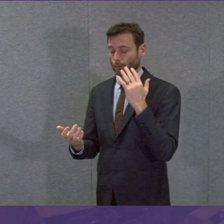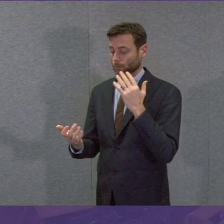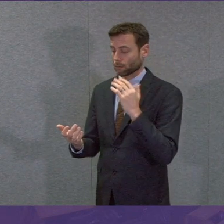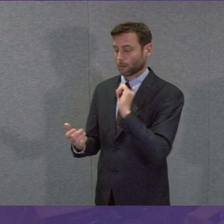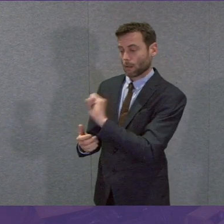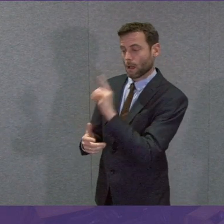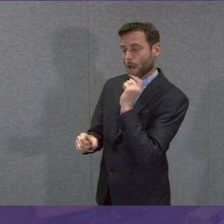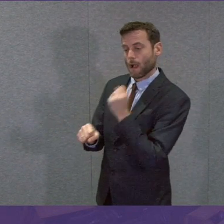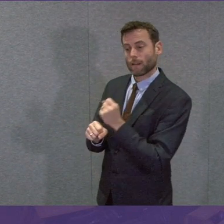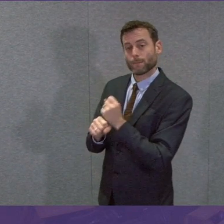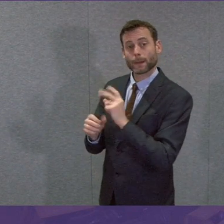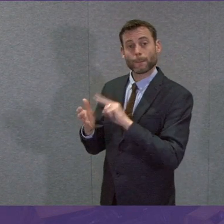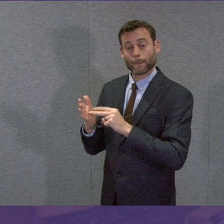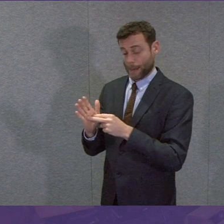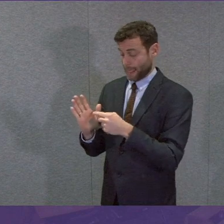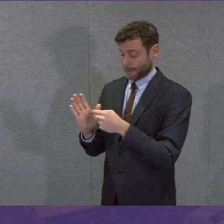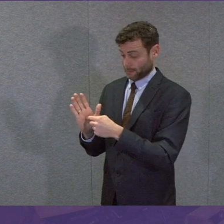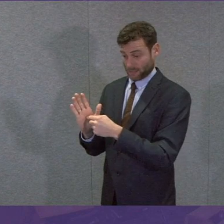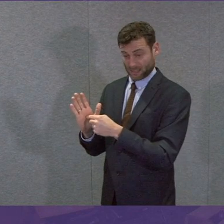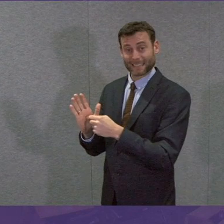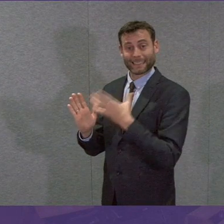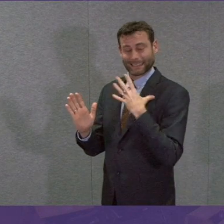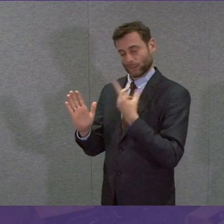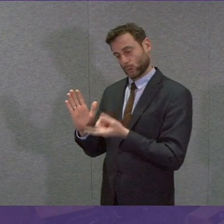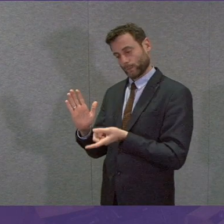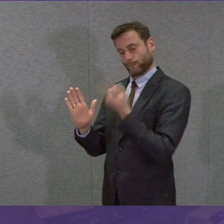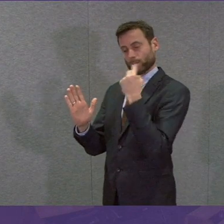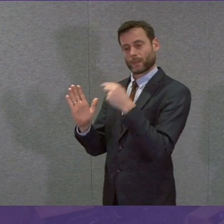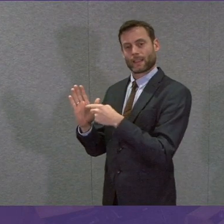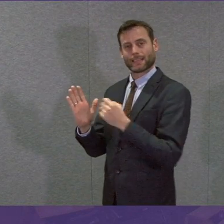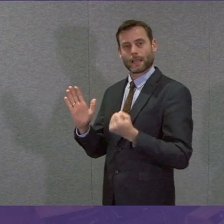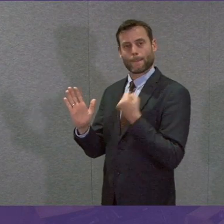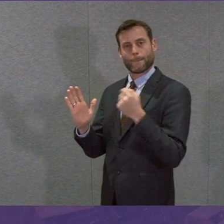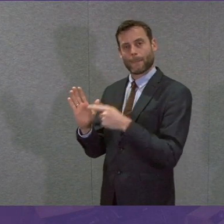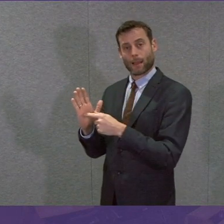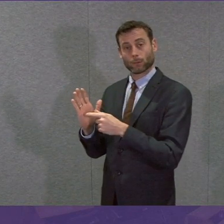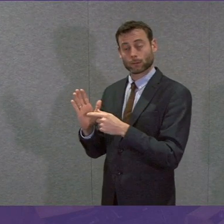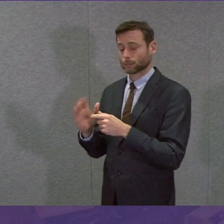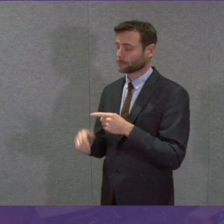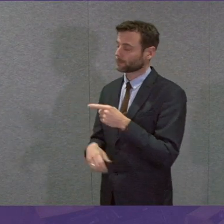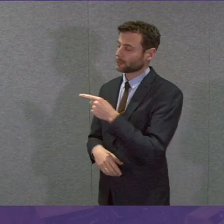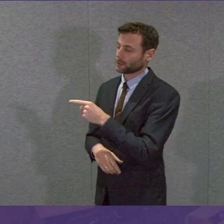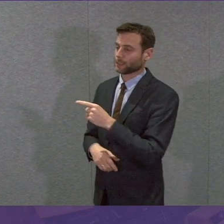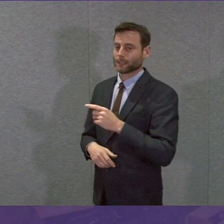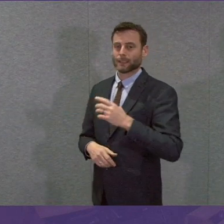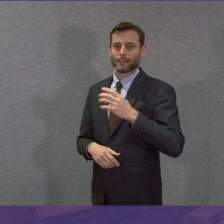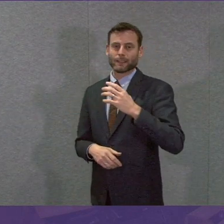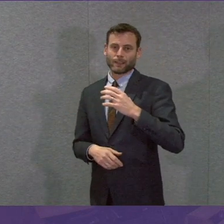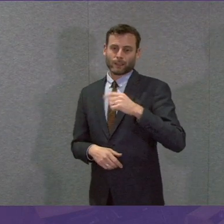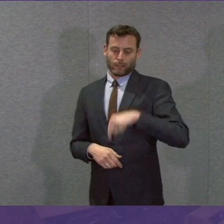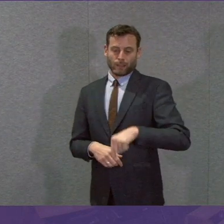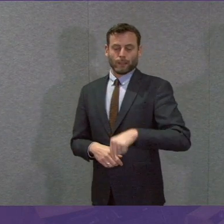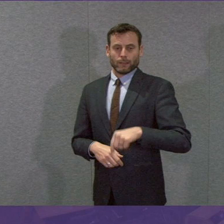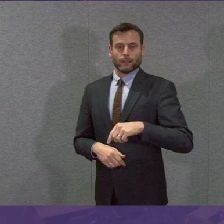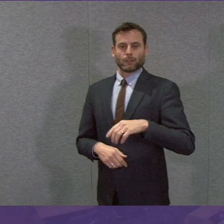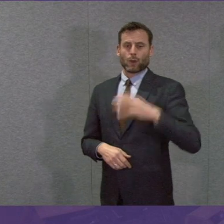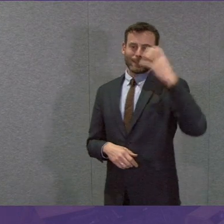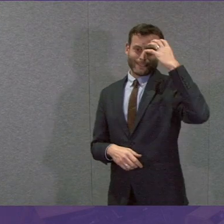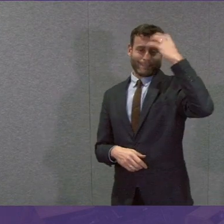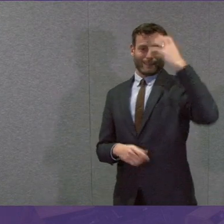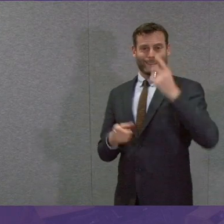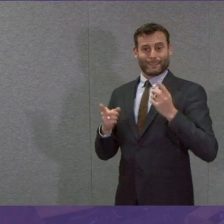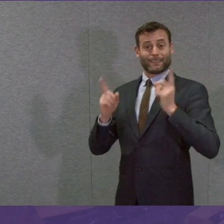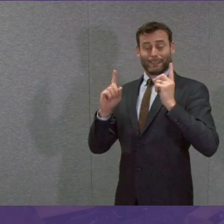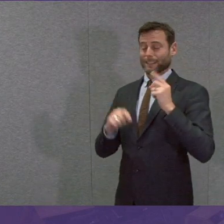to use the powers set forth in the bill? Michael Russell. As I understand it, the Secretary of State's reporting powers at Westminster on this will include